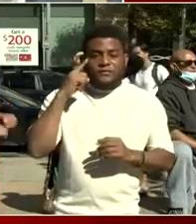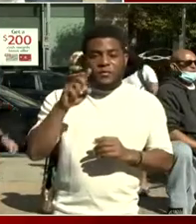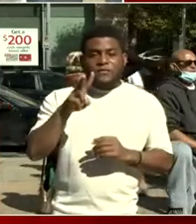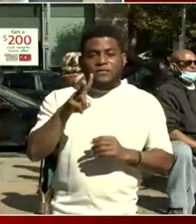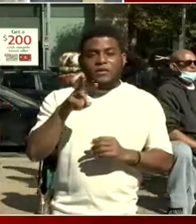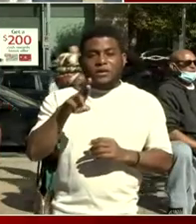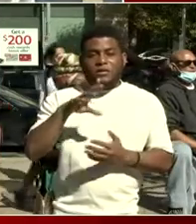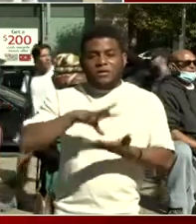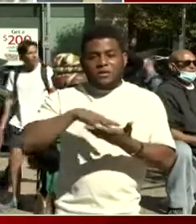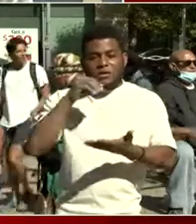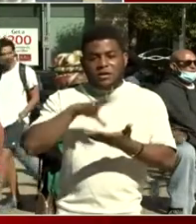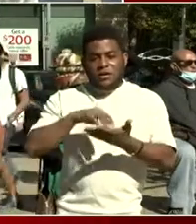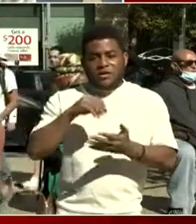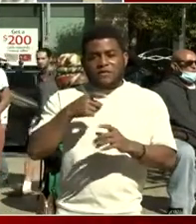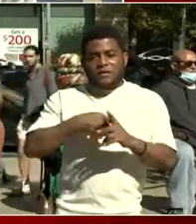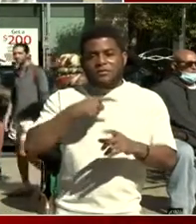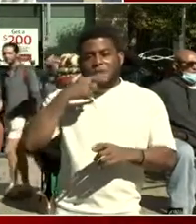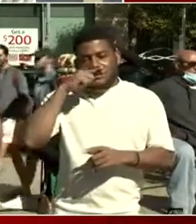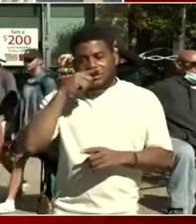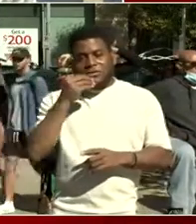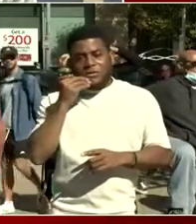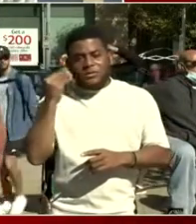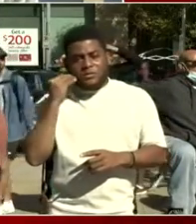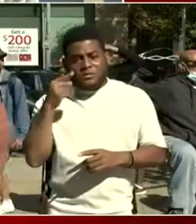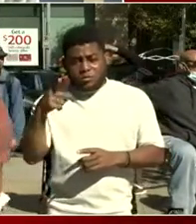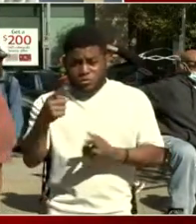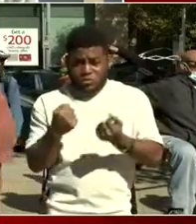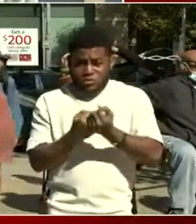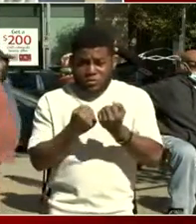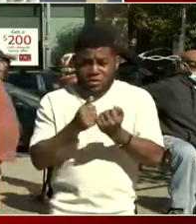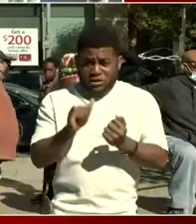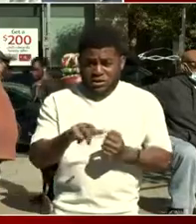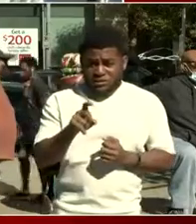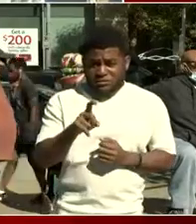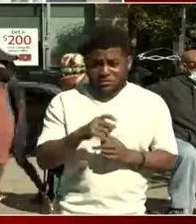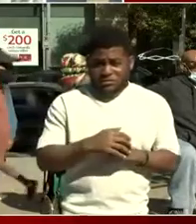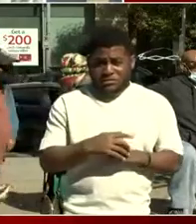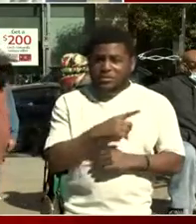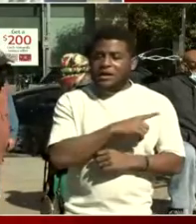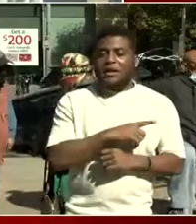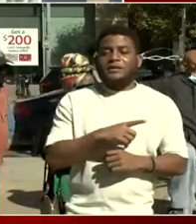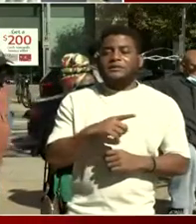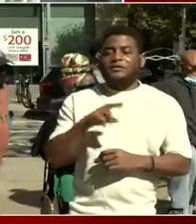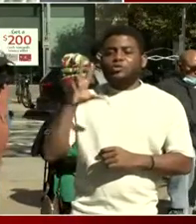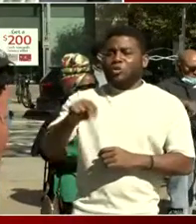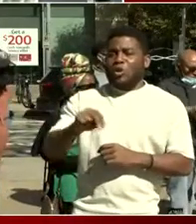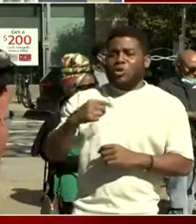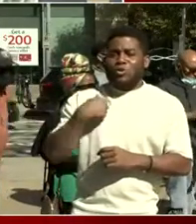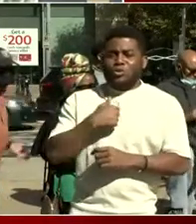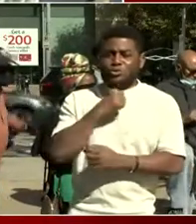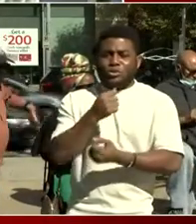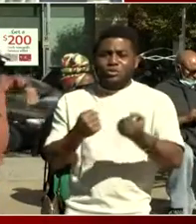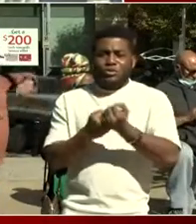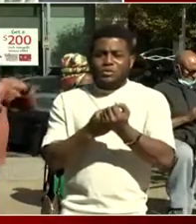of that legislation? I absolutely am not in support of any legislation that's going to disrupt